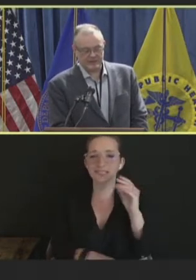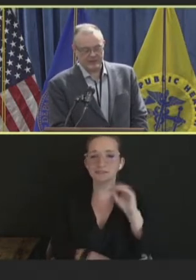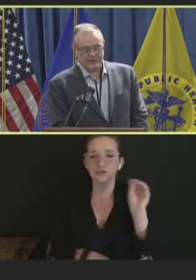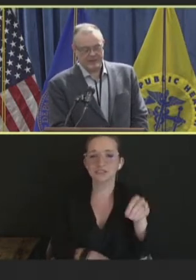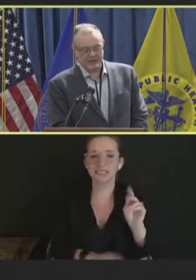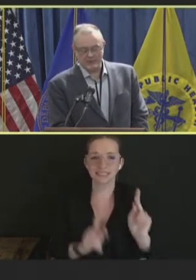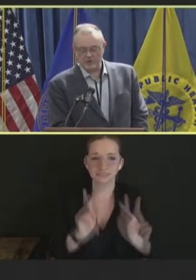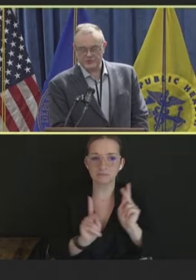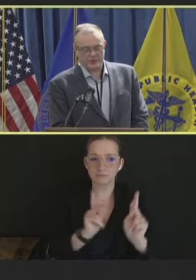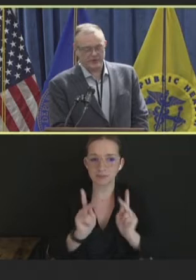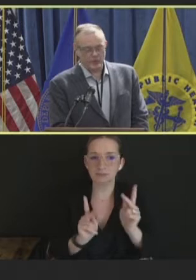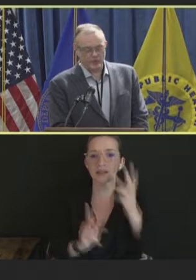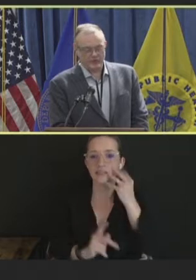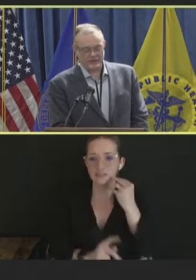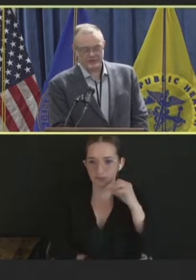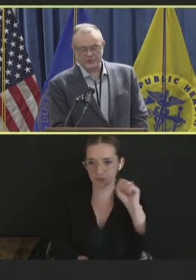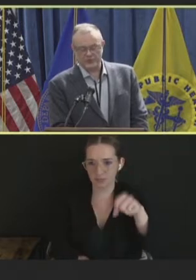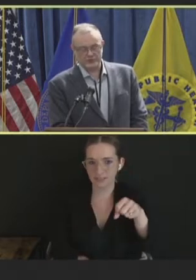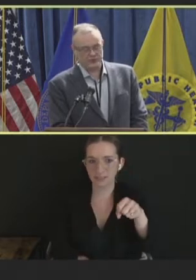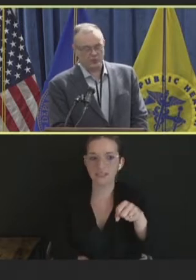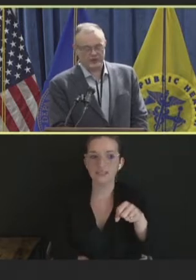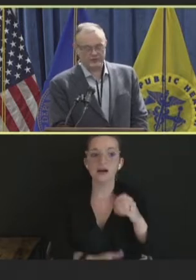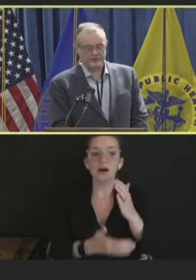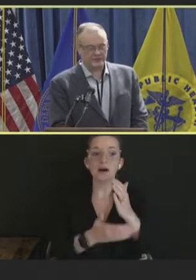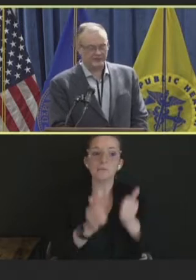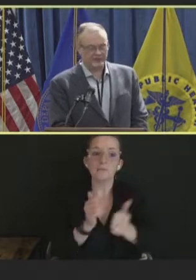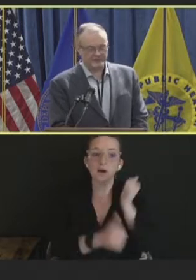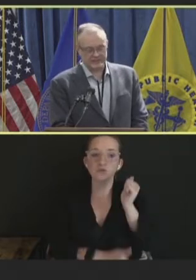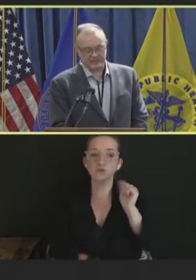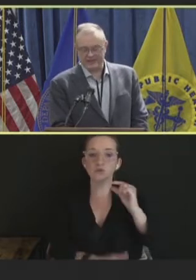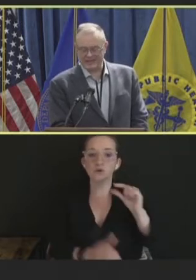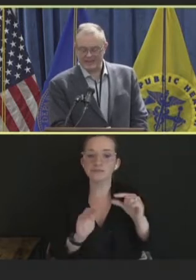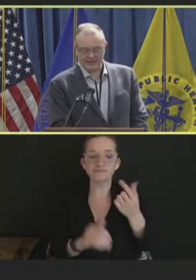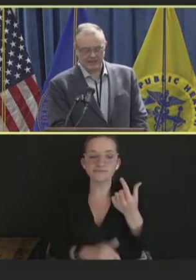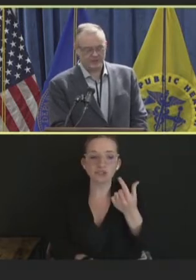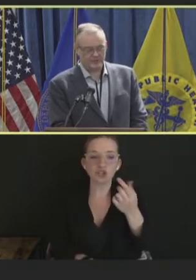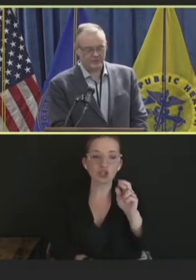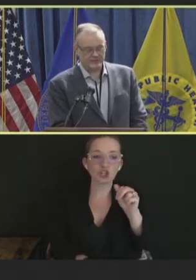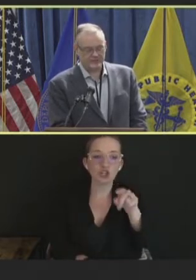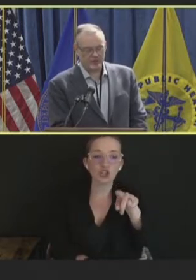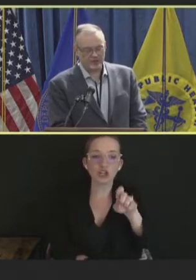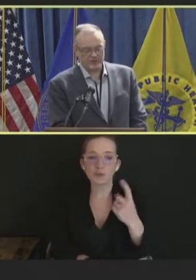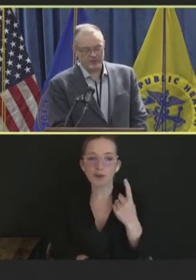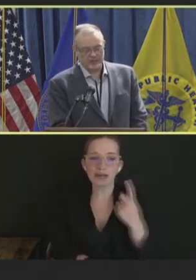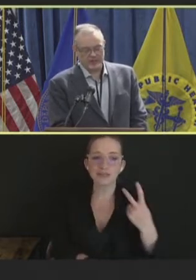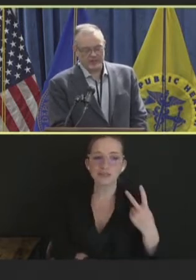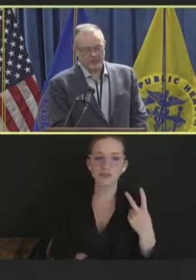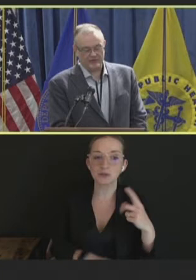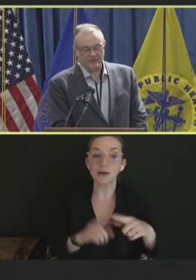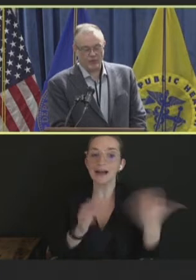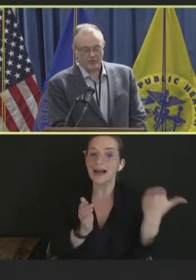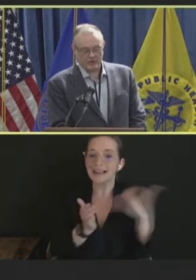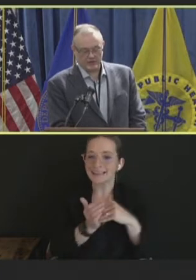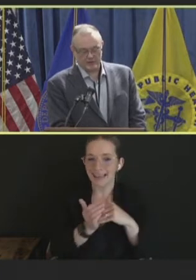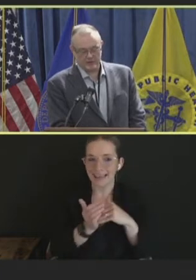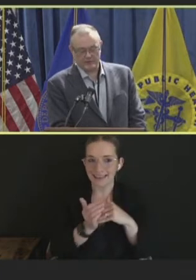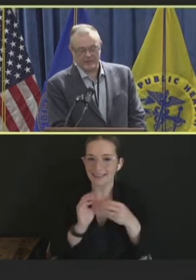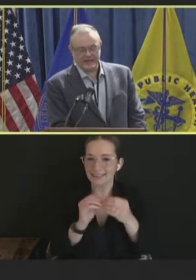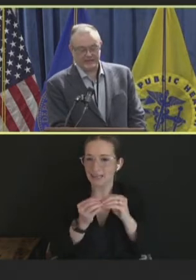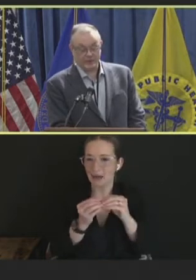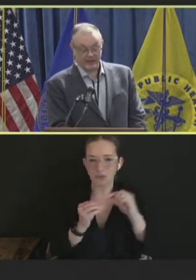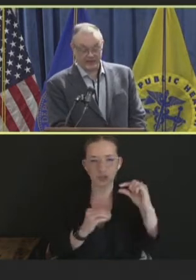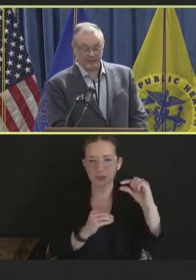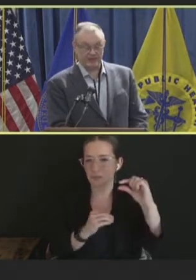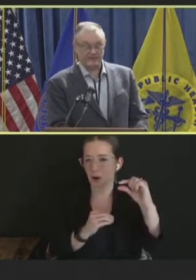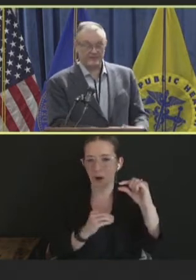them. Most were grade 1, grade 2. Most were 1 or 2 events, but again, the numbers are really small. We had 4